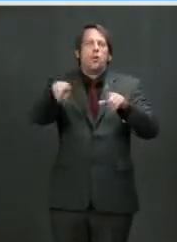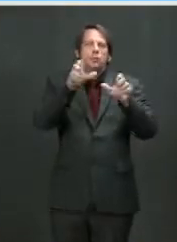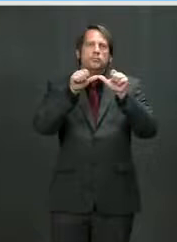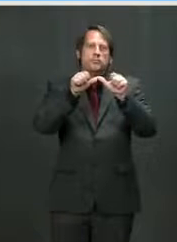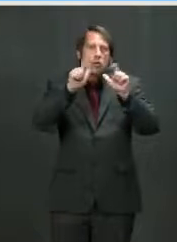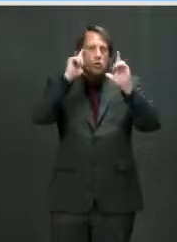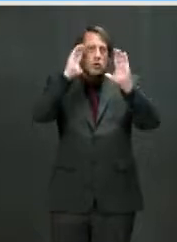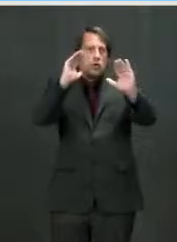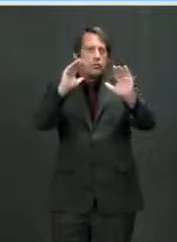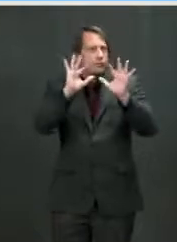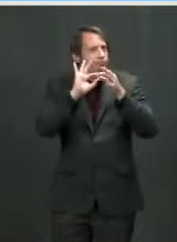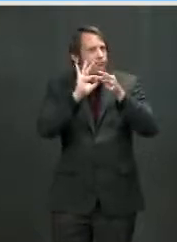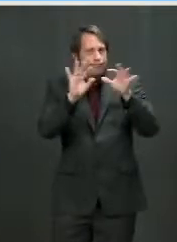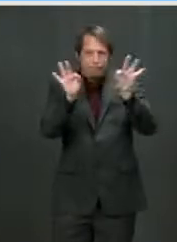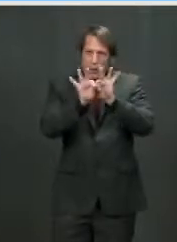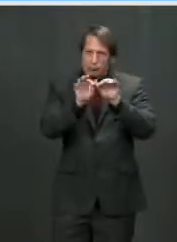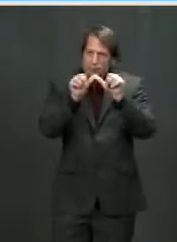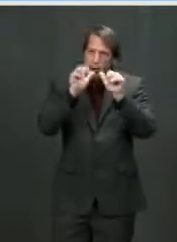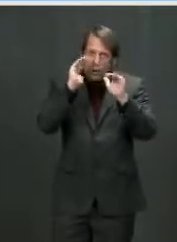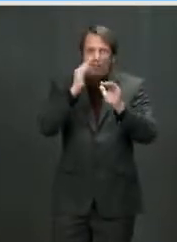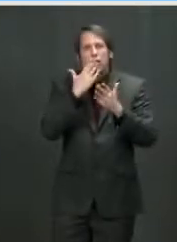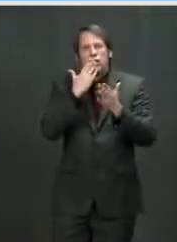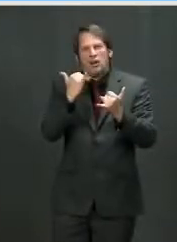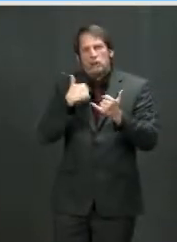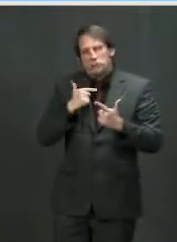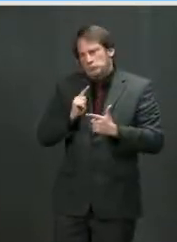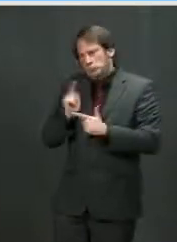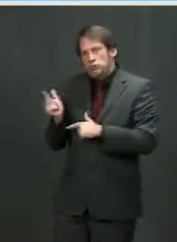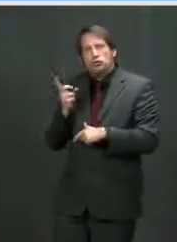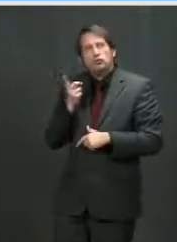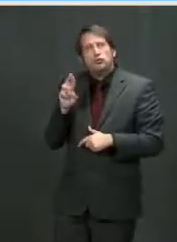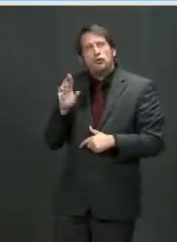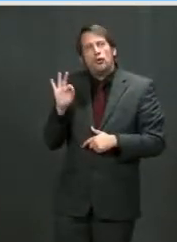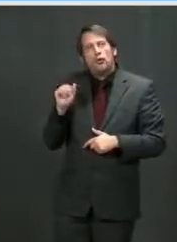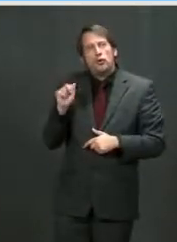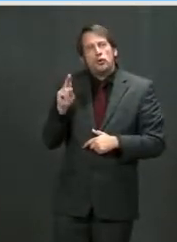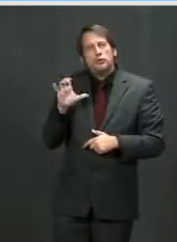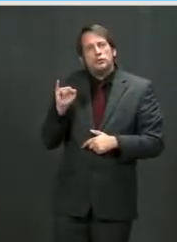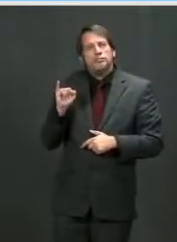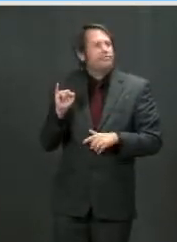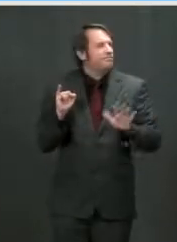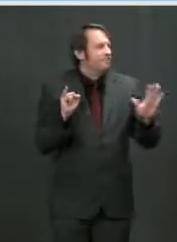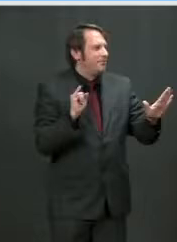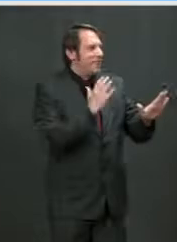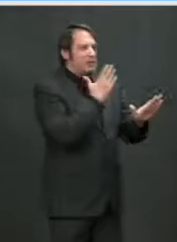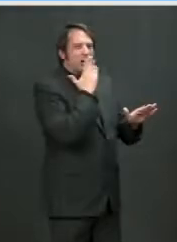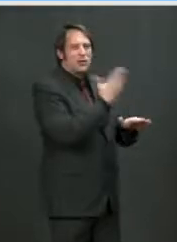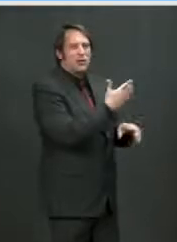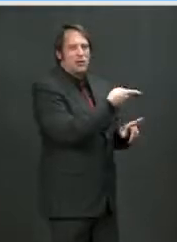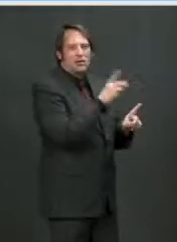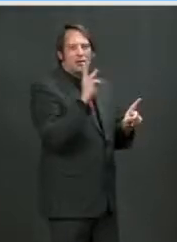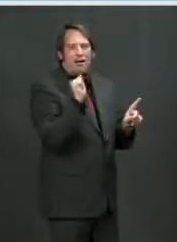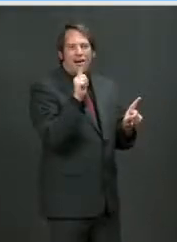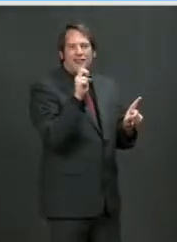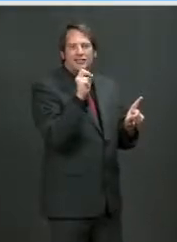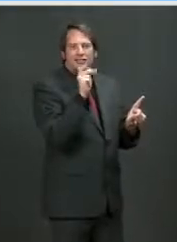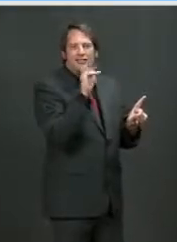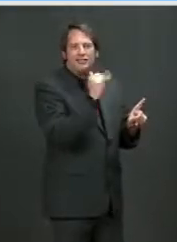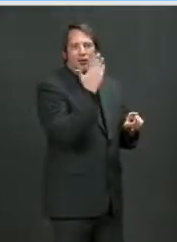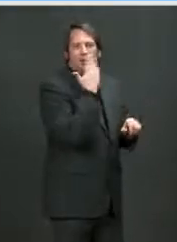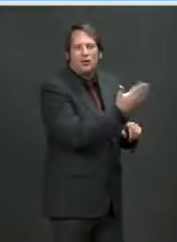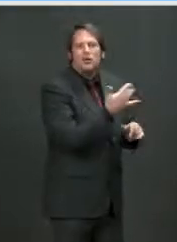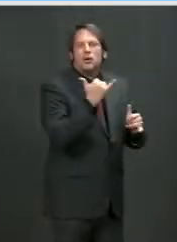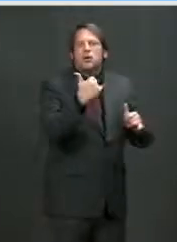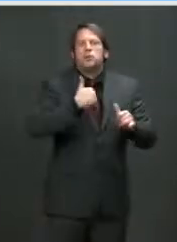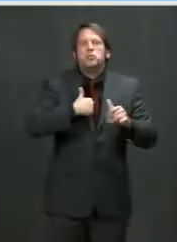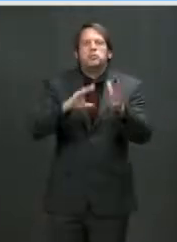Dr. Fauci. Thank you very much, Dr. Walensky. What I'd like to do over the next couple of minutes is to just talk a bit